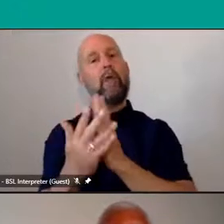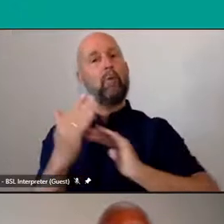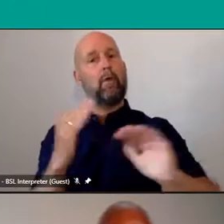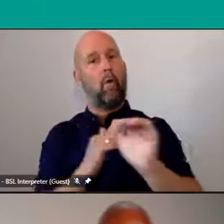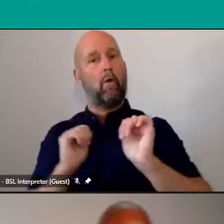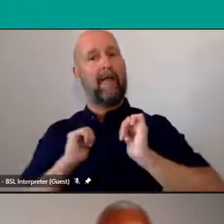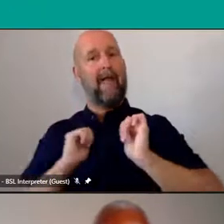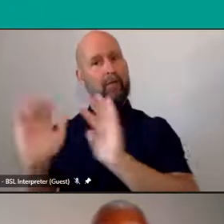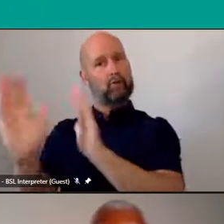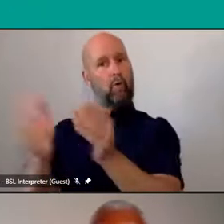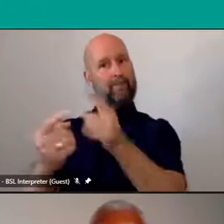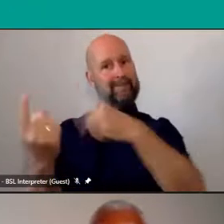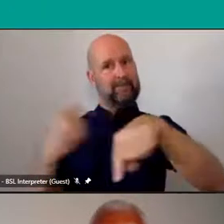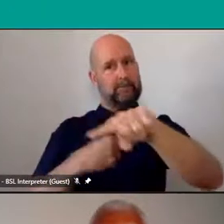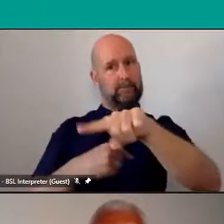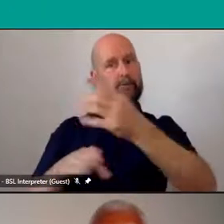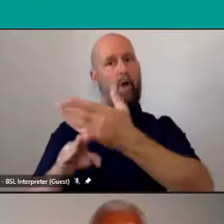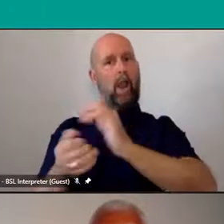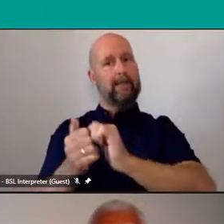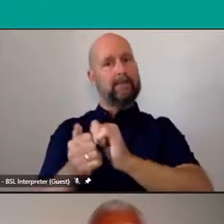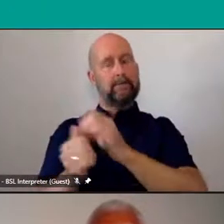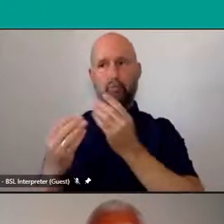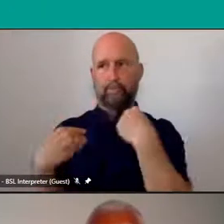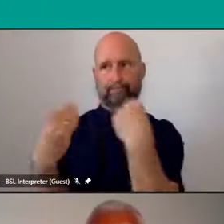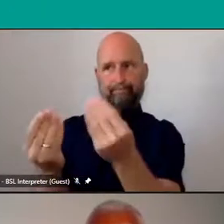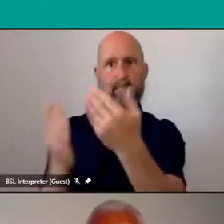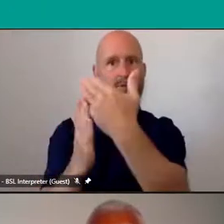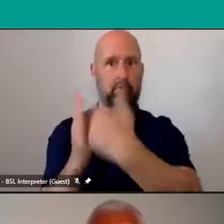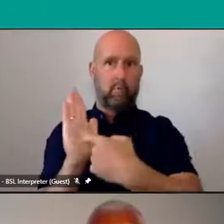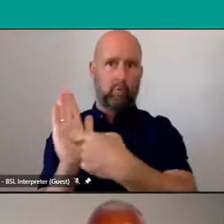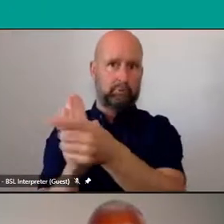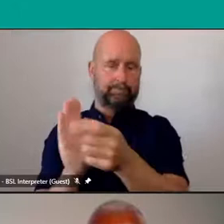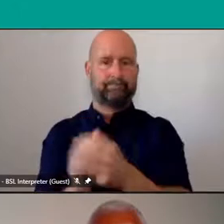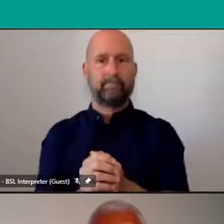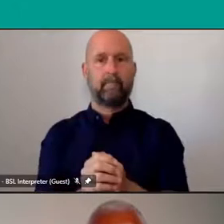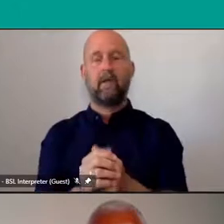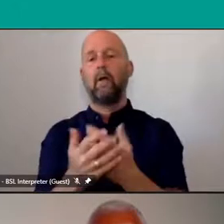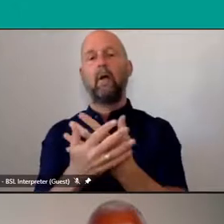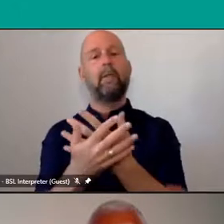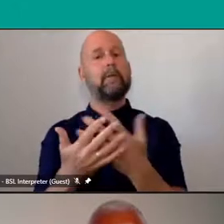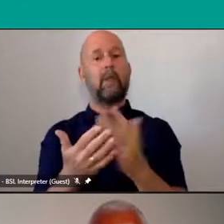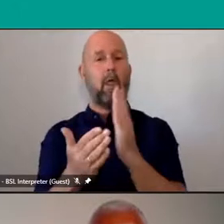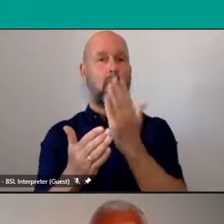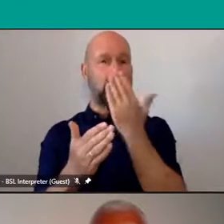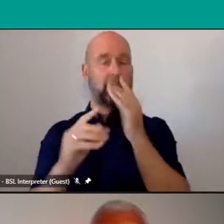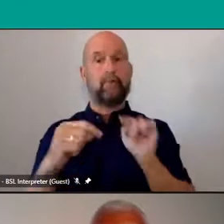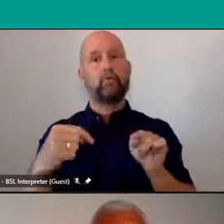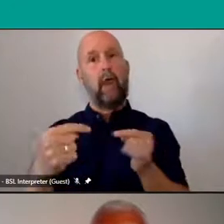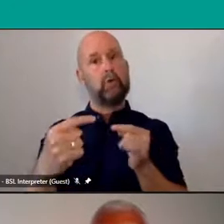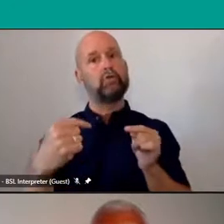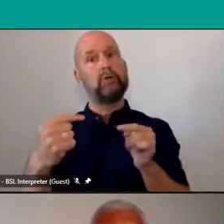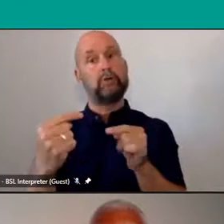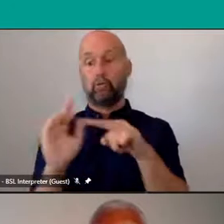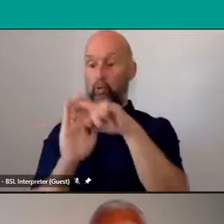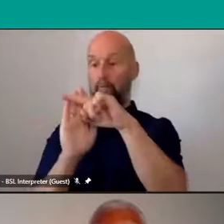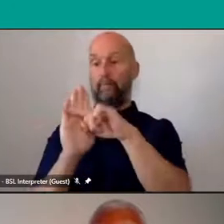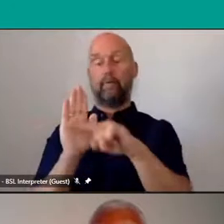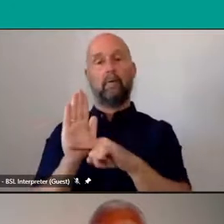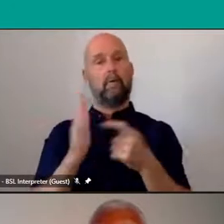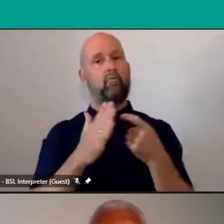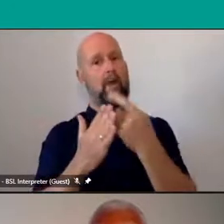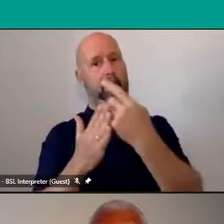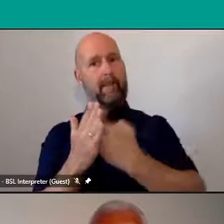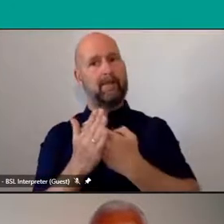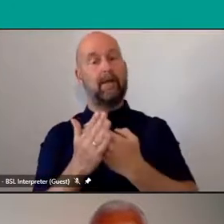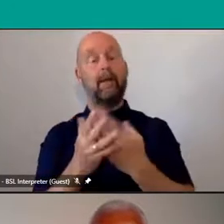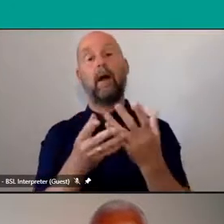system colleagues too. And of course, there are many, many challenges that you've set, and I do appreciate,